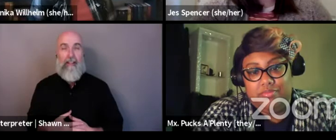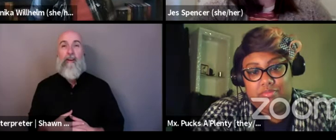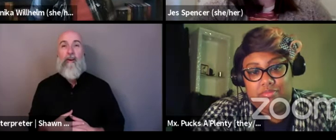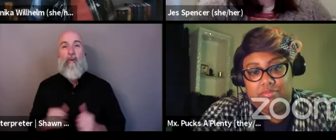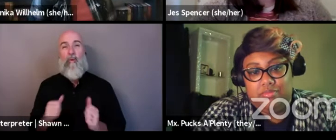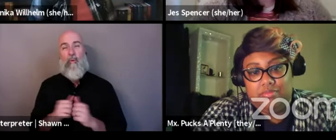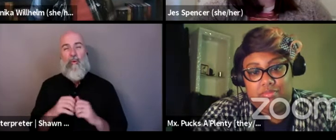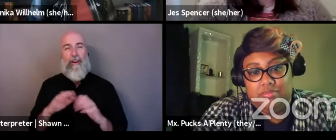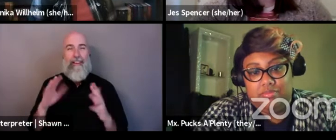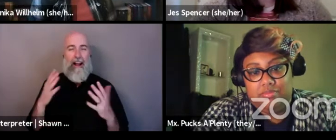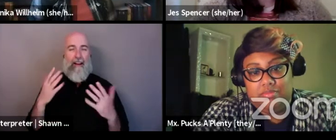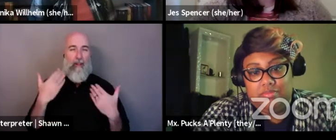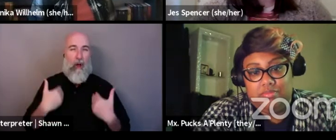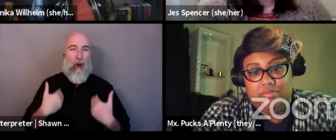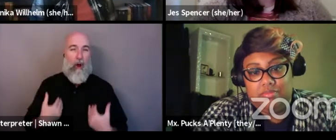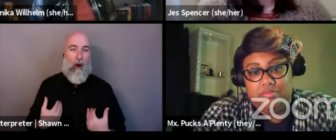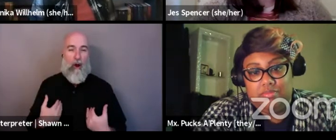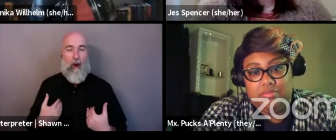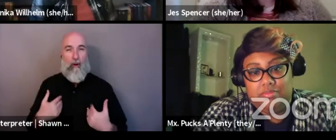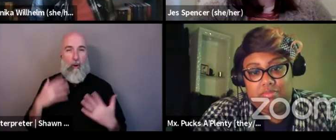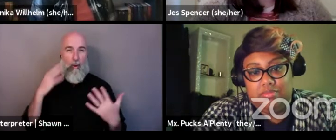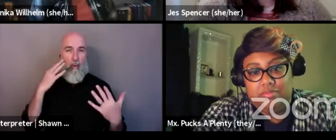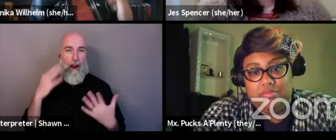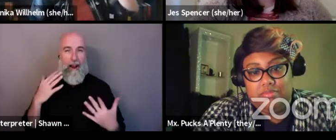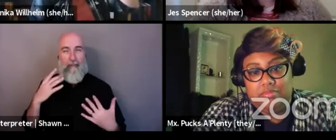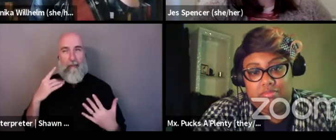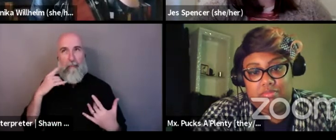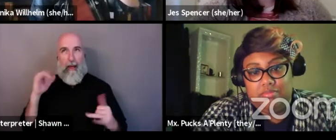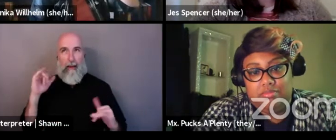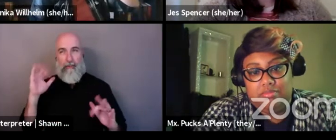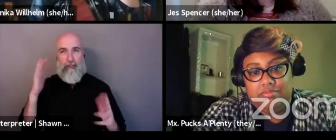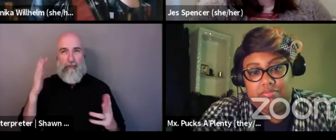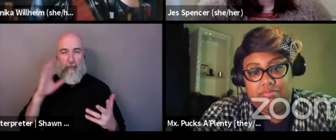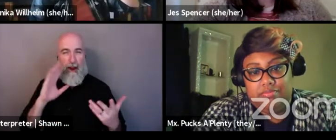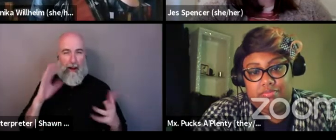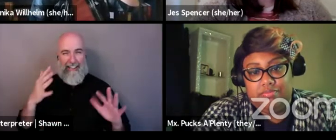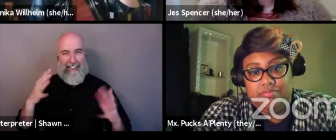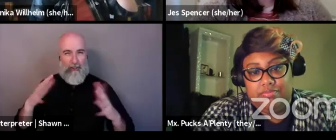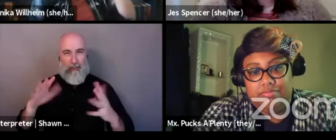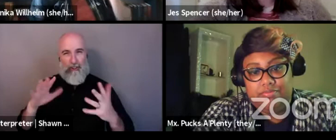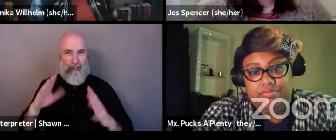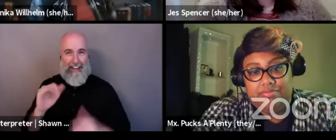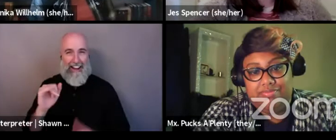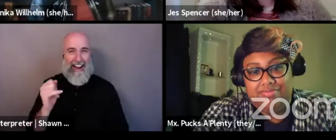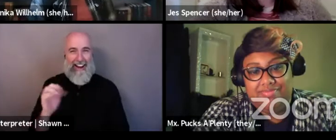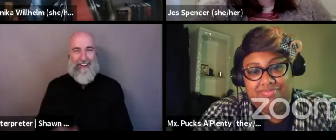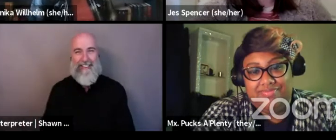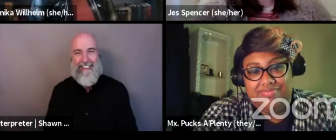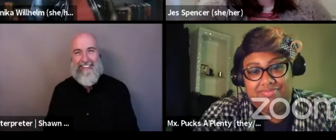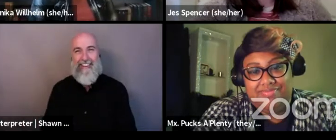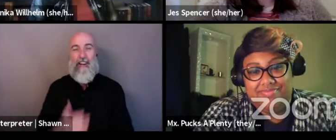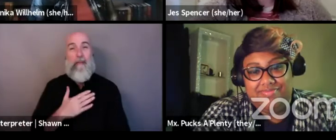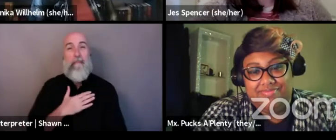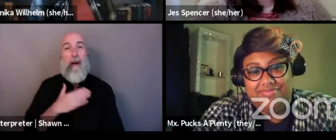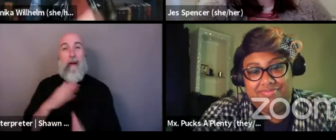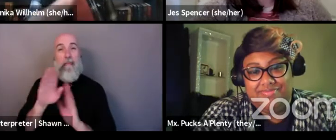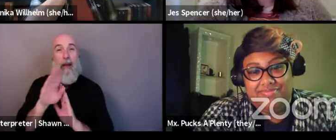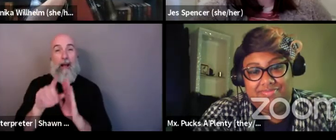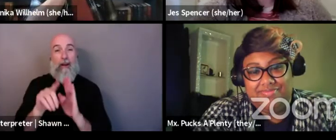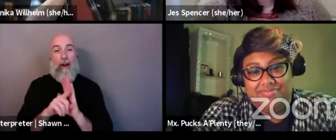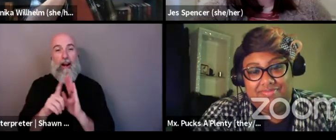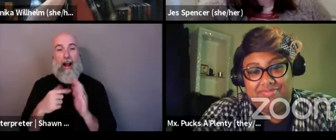kind of long, wavy, blondish, brownish-ish hair. My